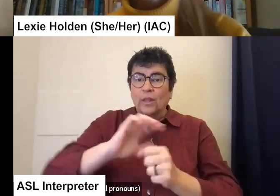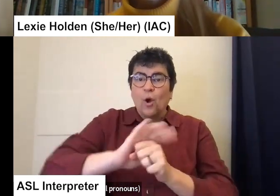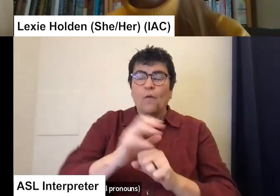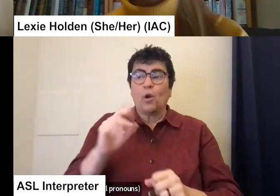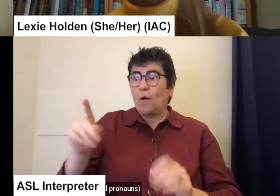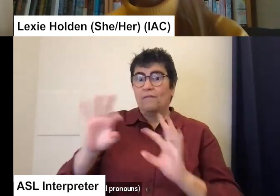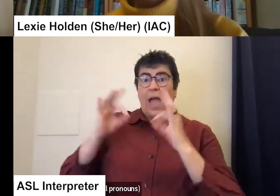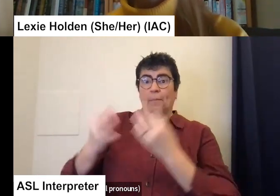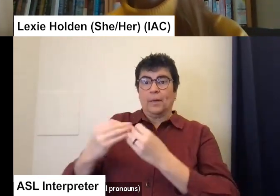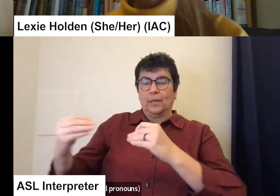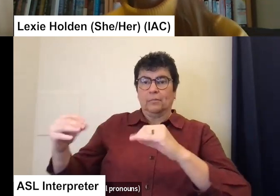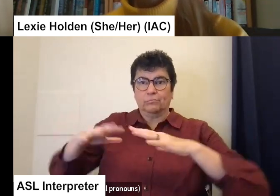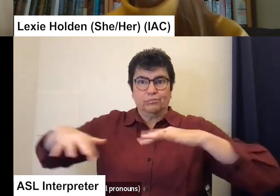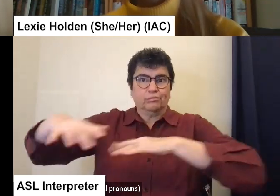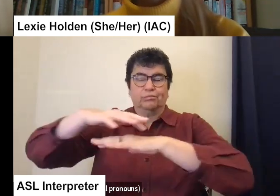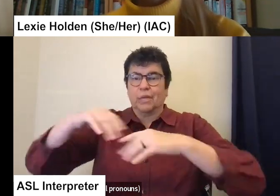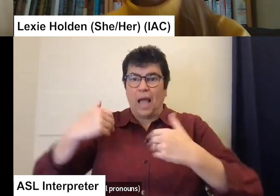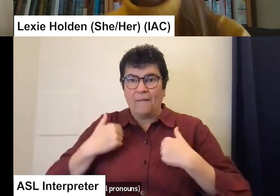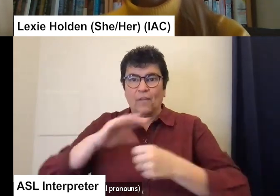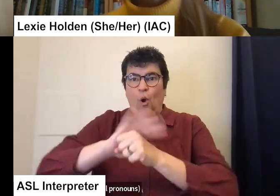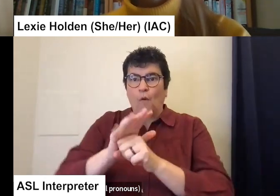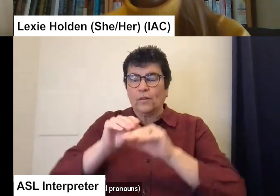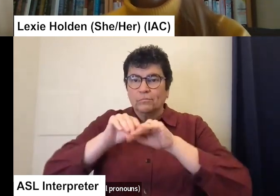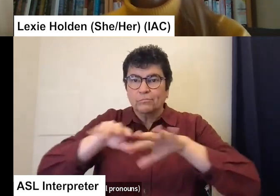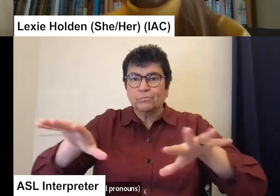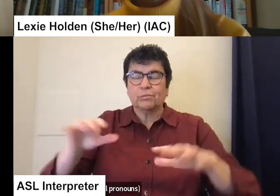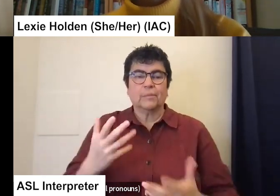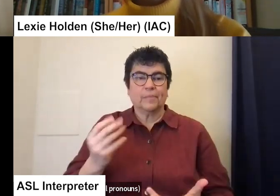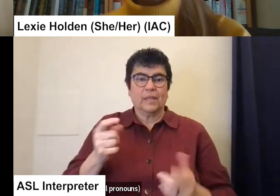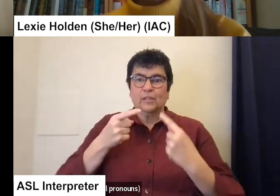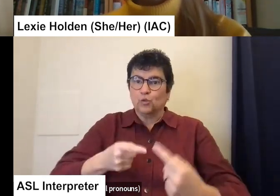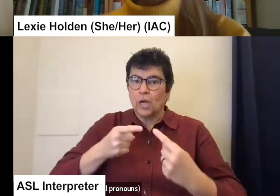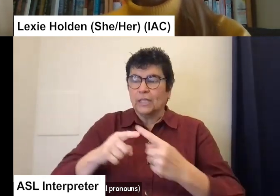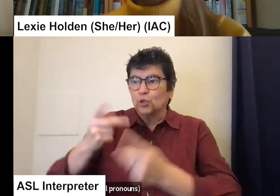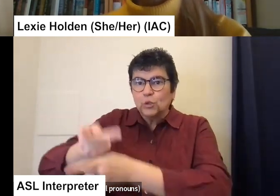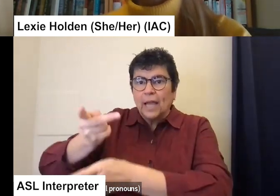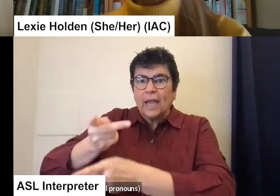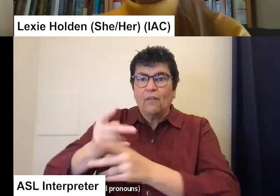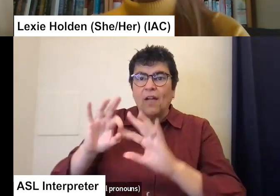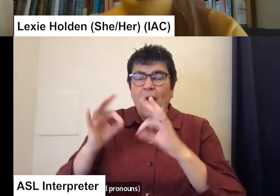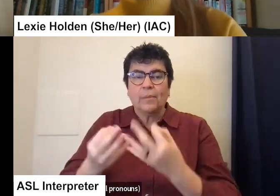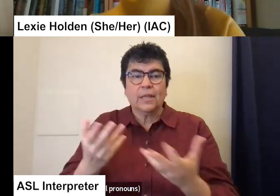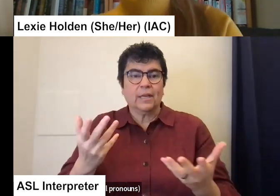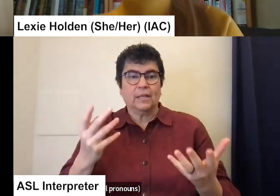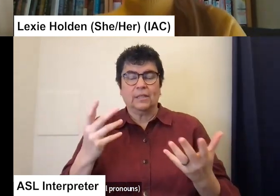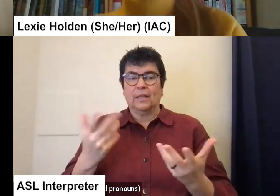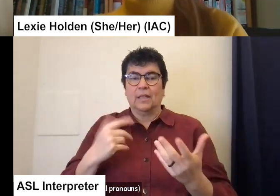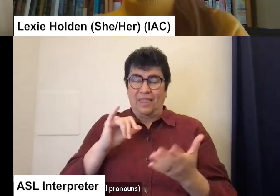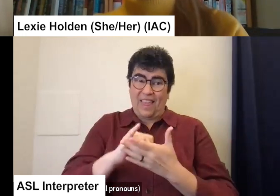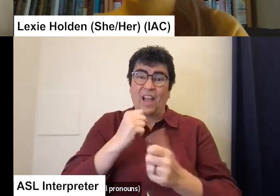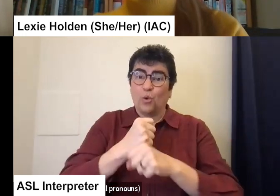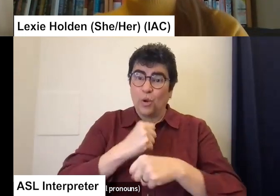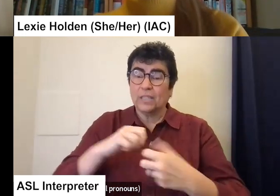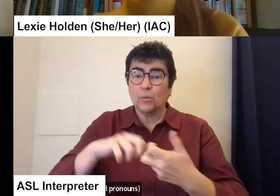members are sick with COVID, and they are struggling taking care of them, and that really creates